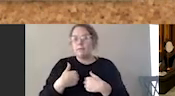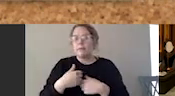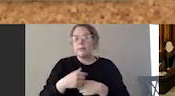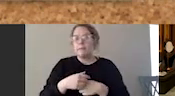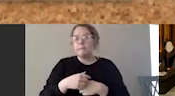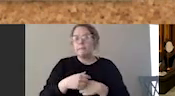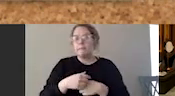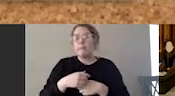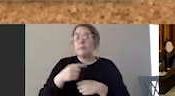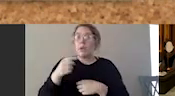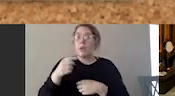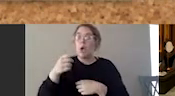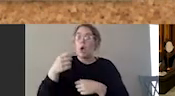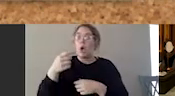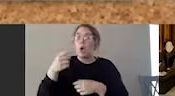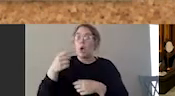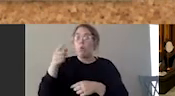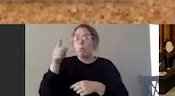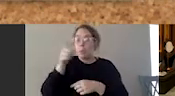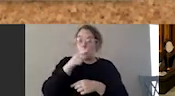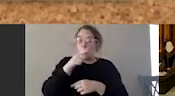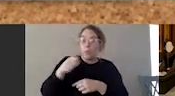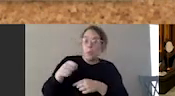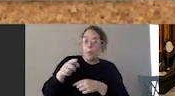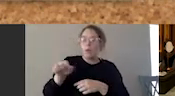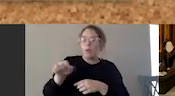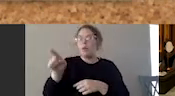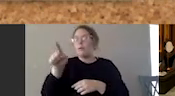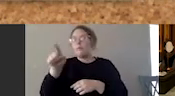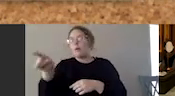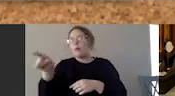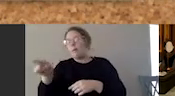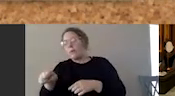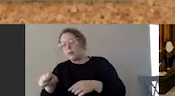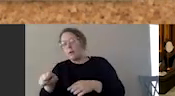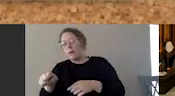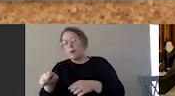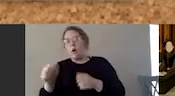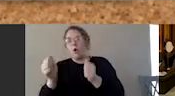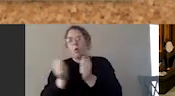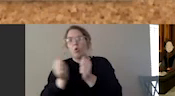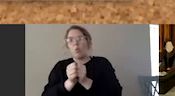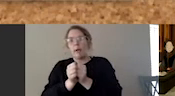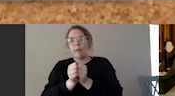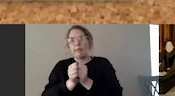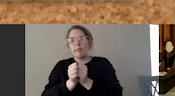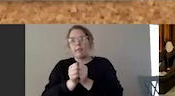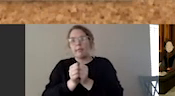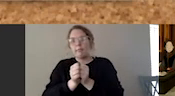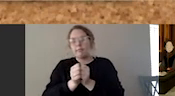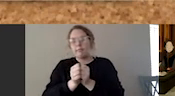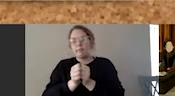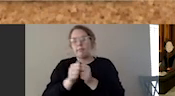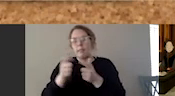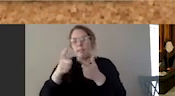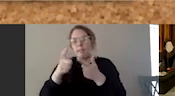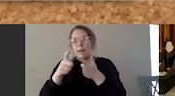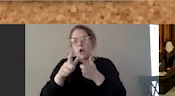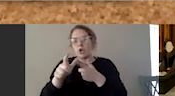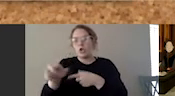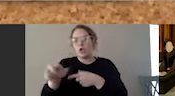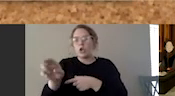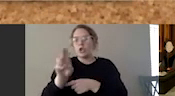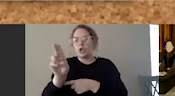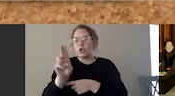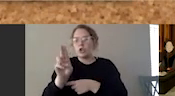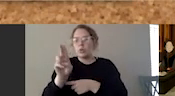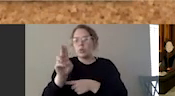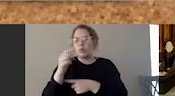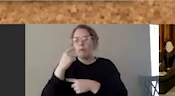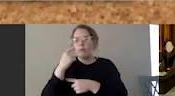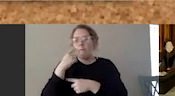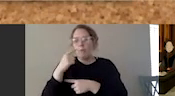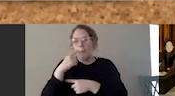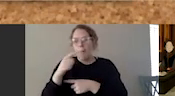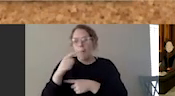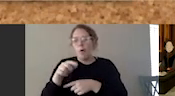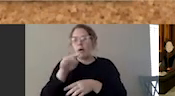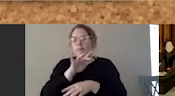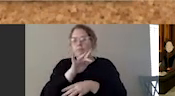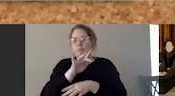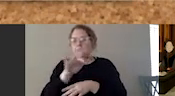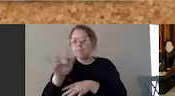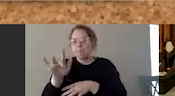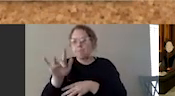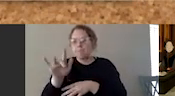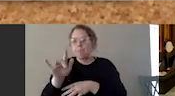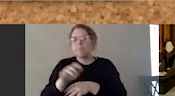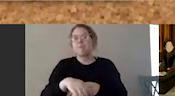greater than and smaller than symbols with the letter U for underline. And so what I want to do now is go ahead and